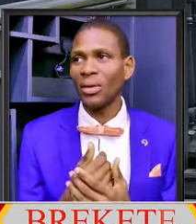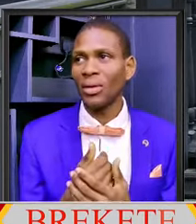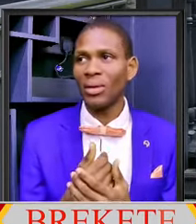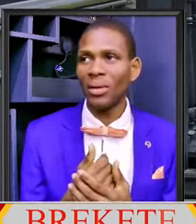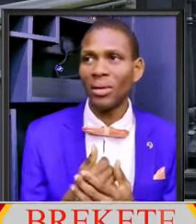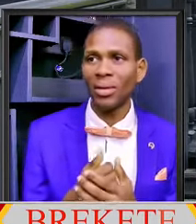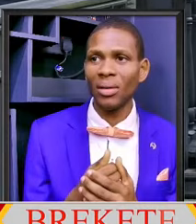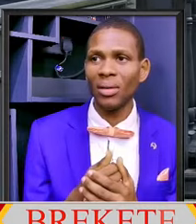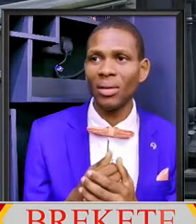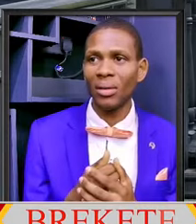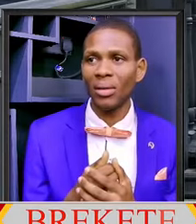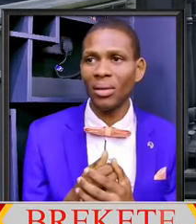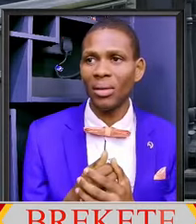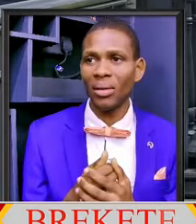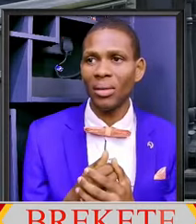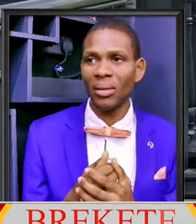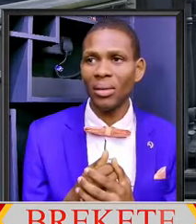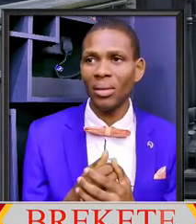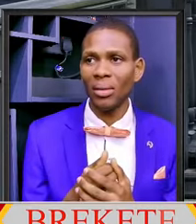Now, this year, the manager.